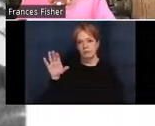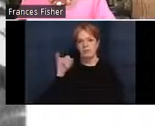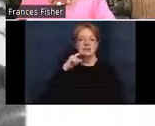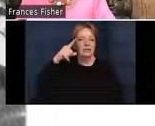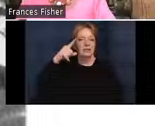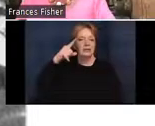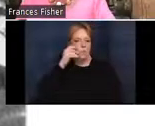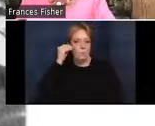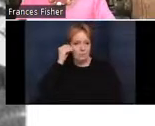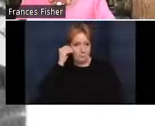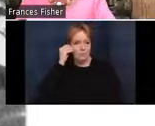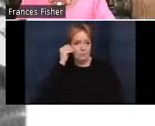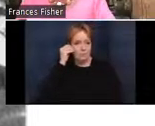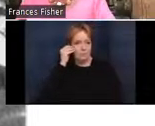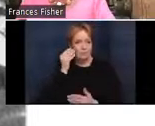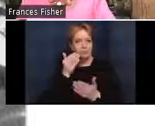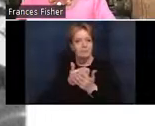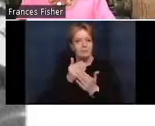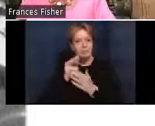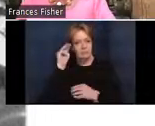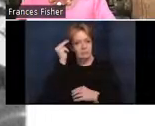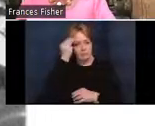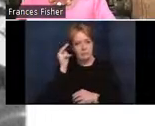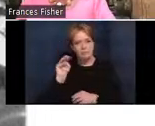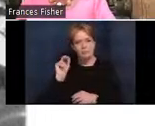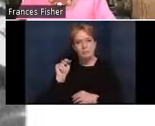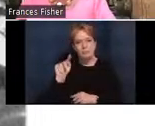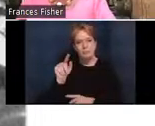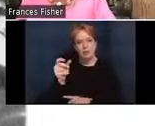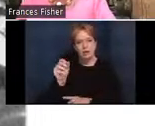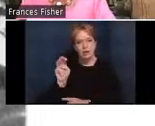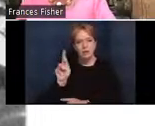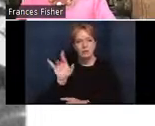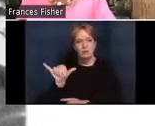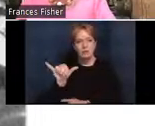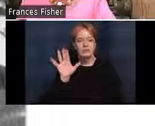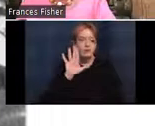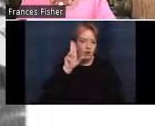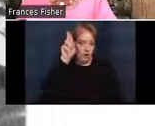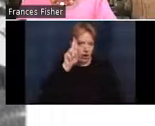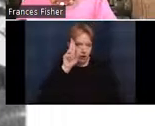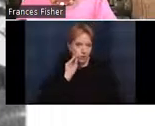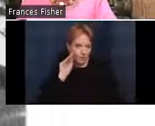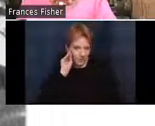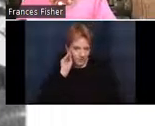Anne near Montgomery, her uncle's home there with a lake. And